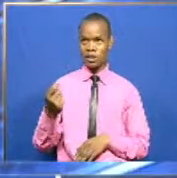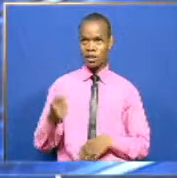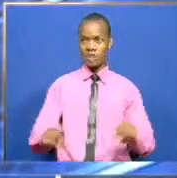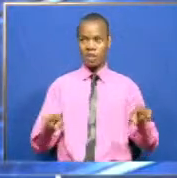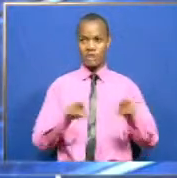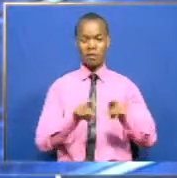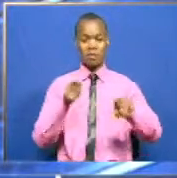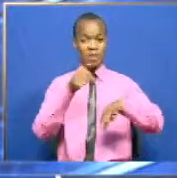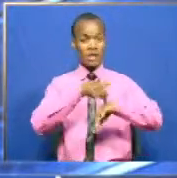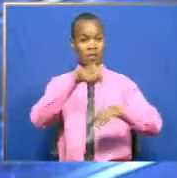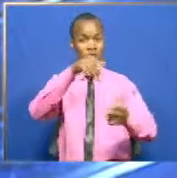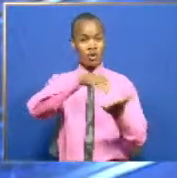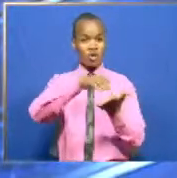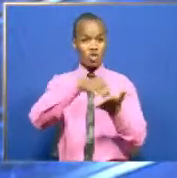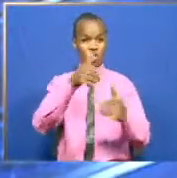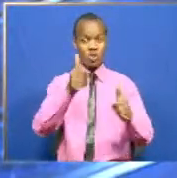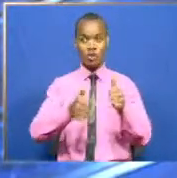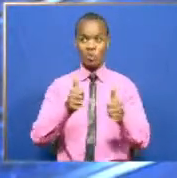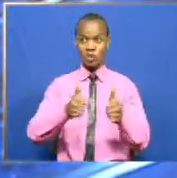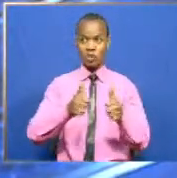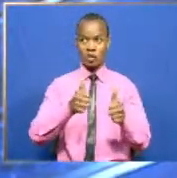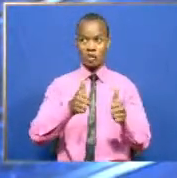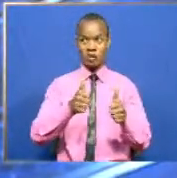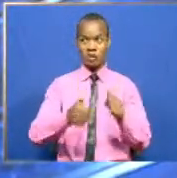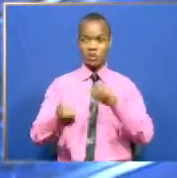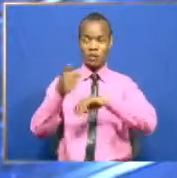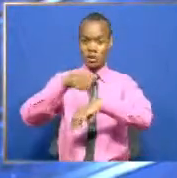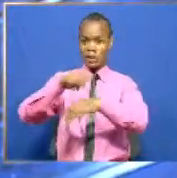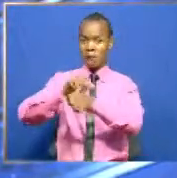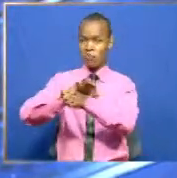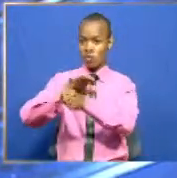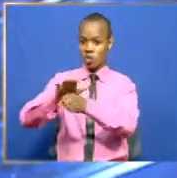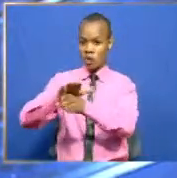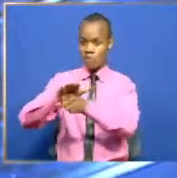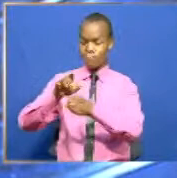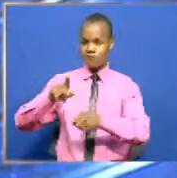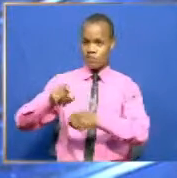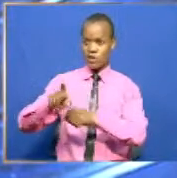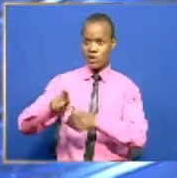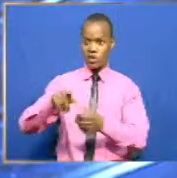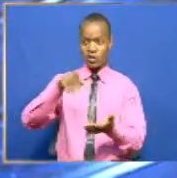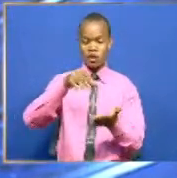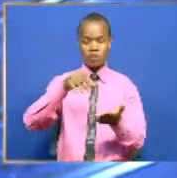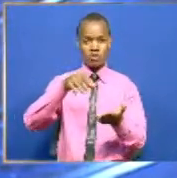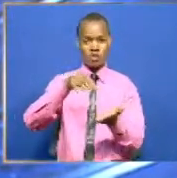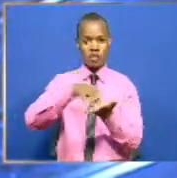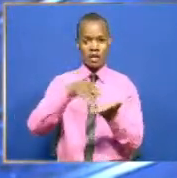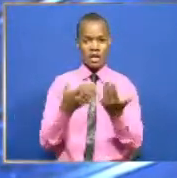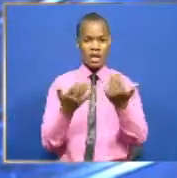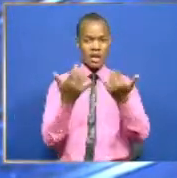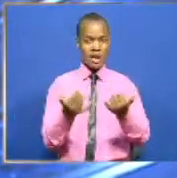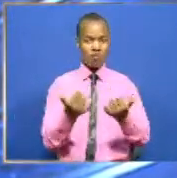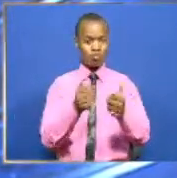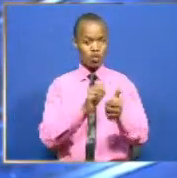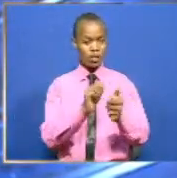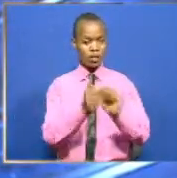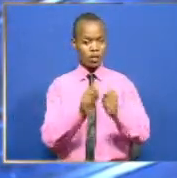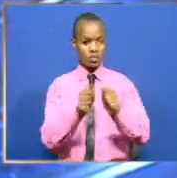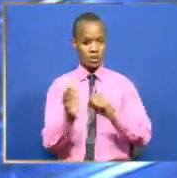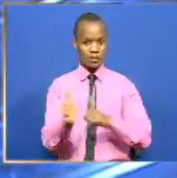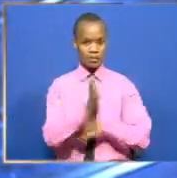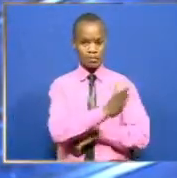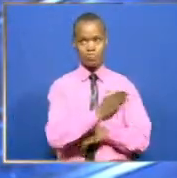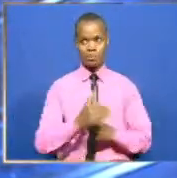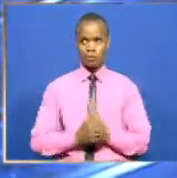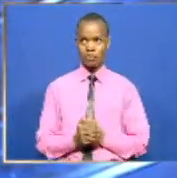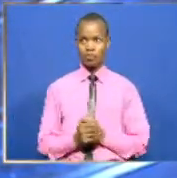the season that has been due to the coronavirus pandemic. But let us take a look at other stories that